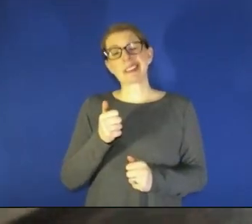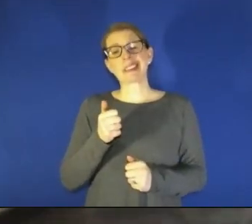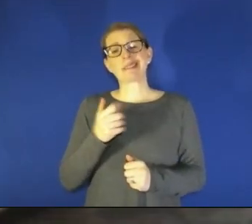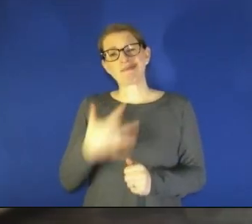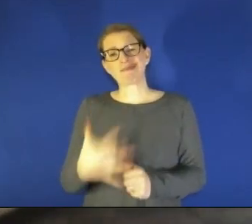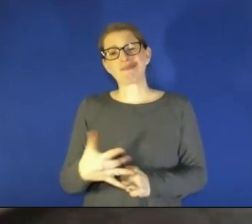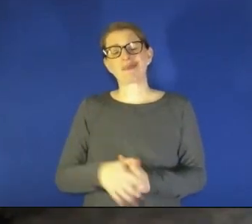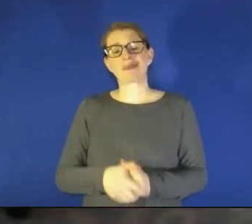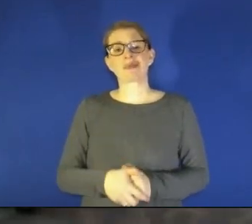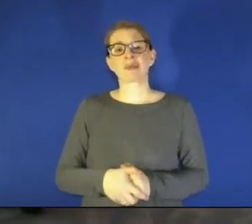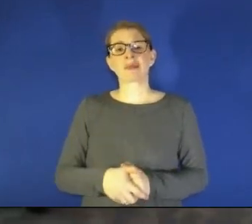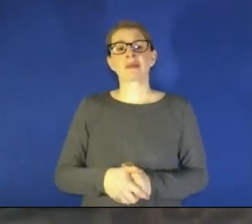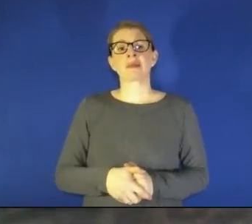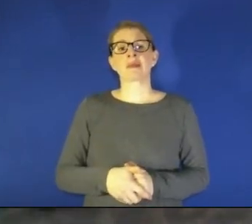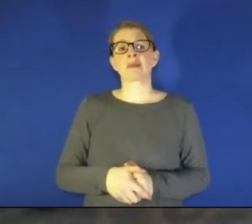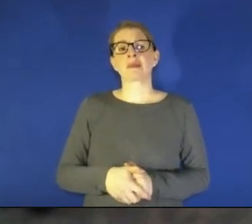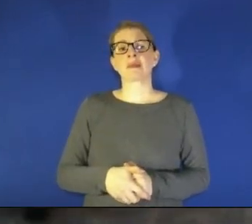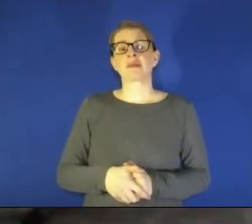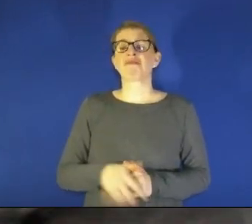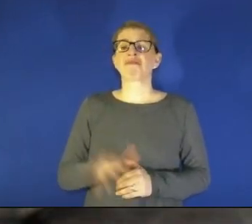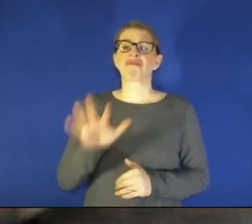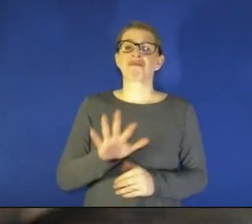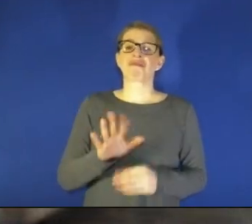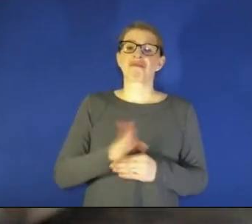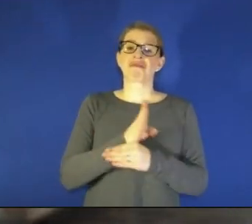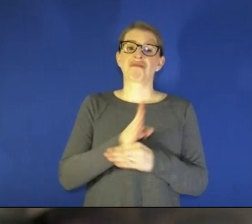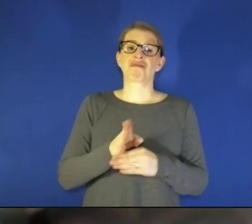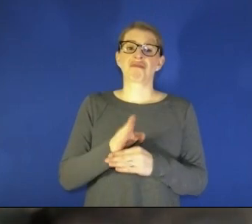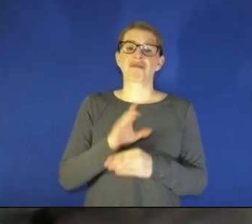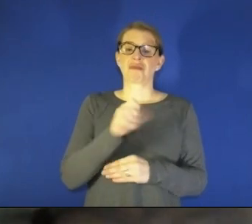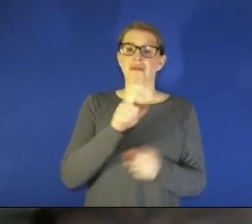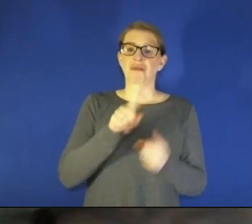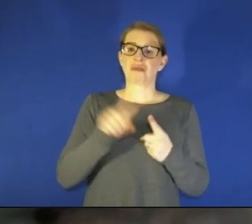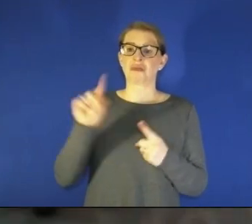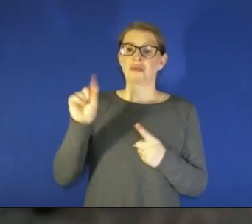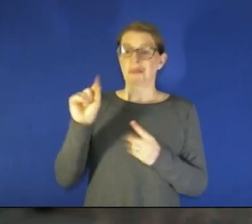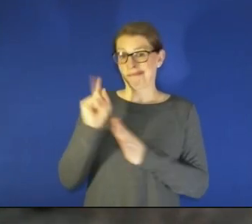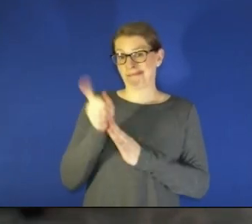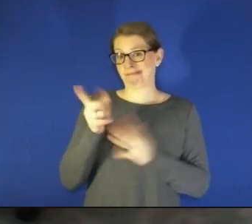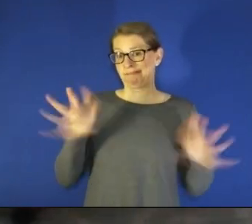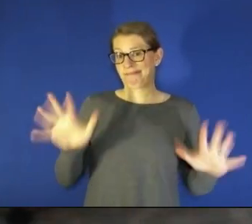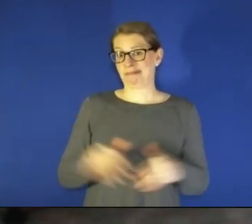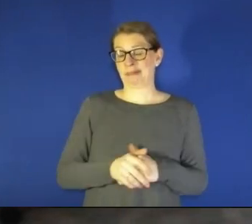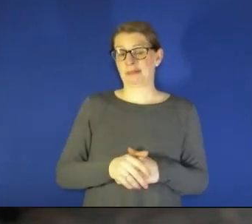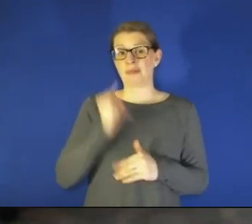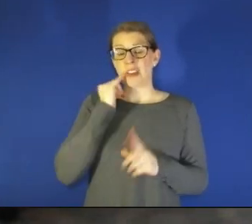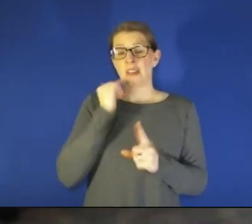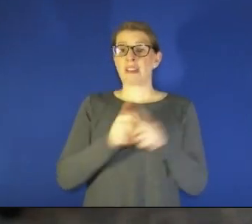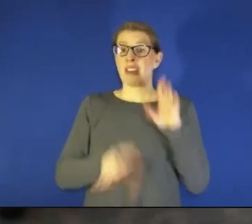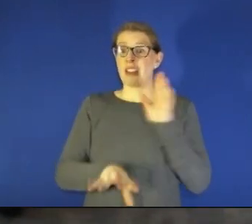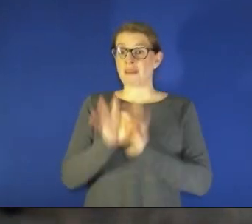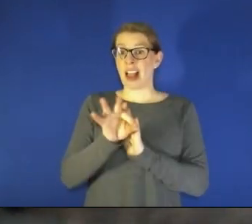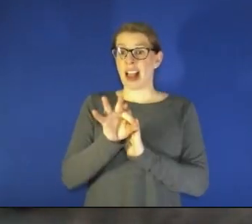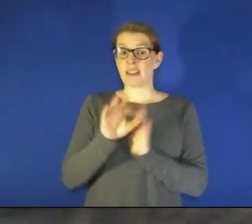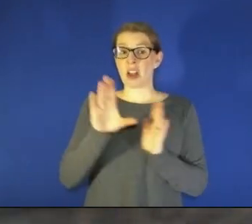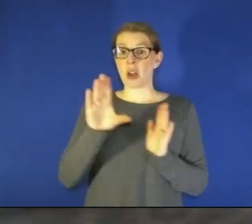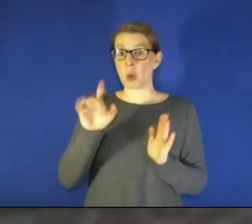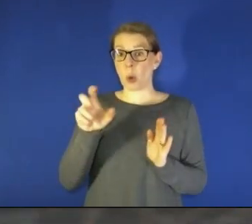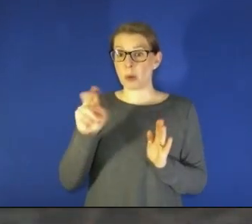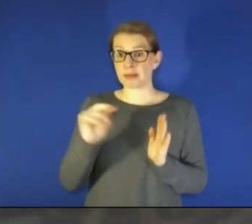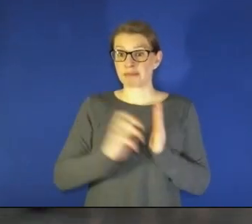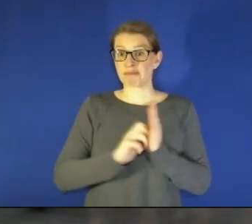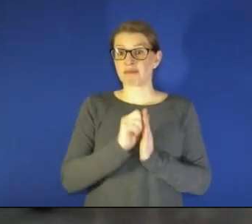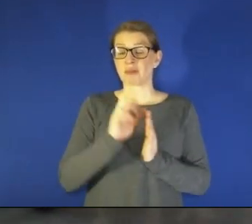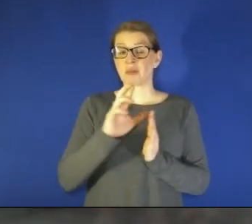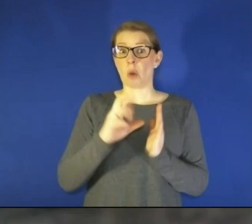polyps and cancer, typically take anywhere between 10 to 20 minutes. Okay. But if you find early cancer or if you find a big polyp